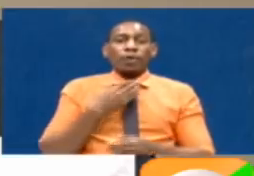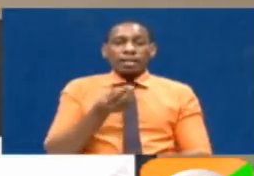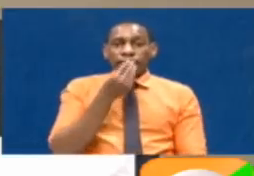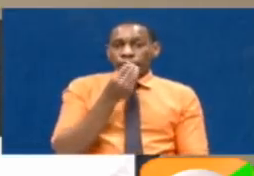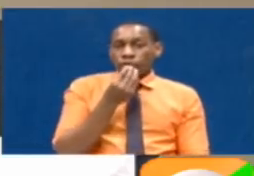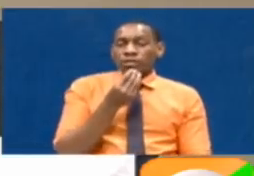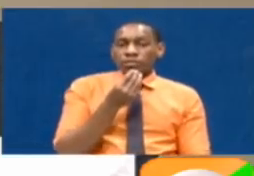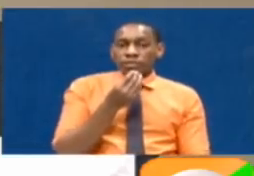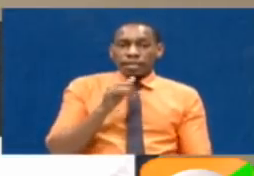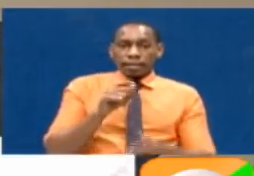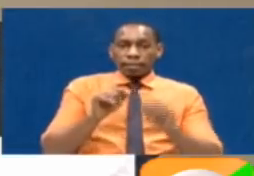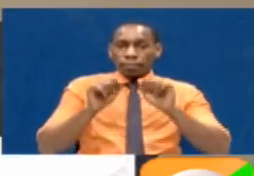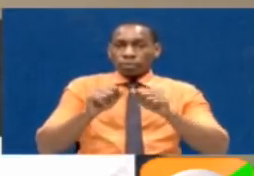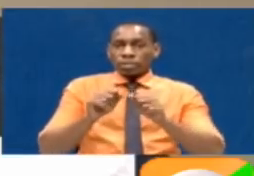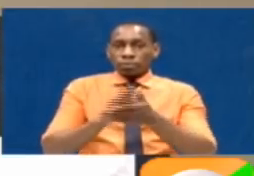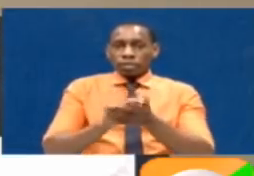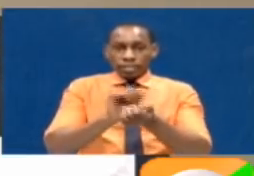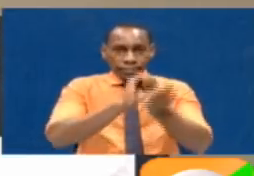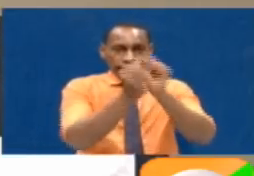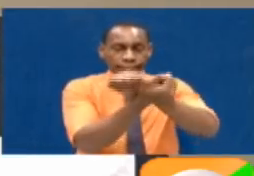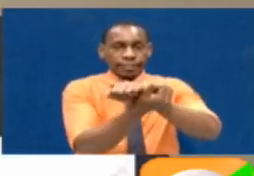can redeem that